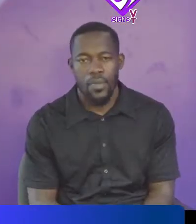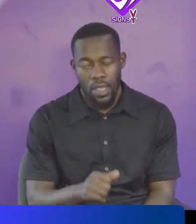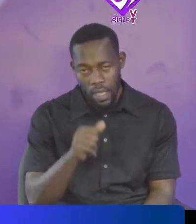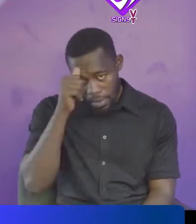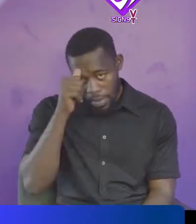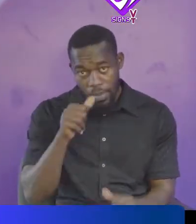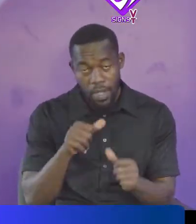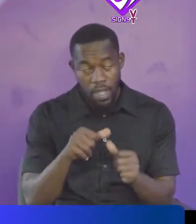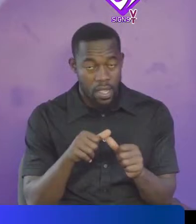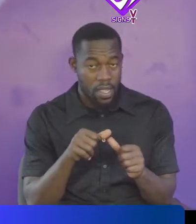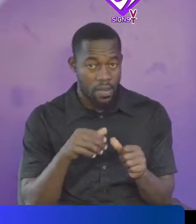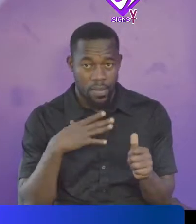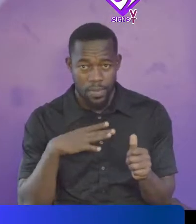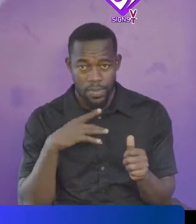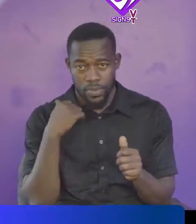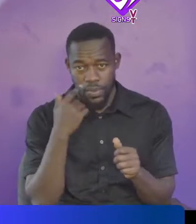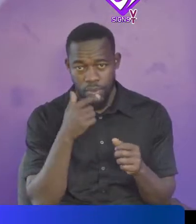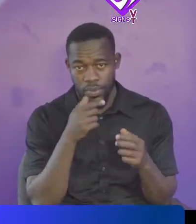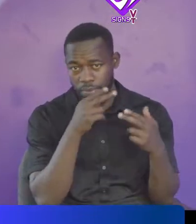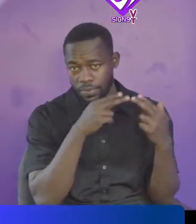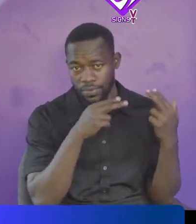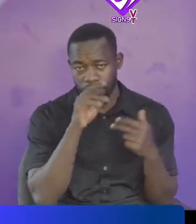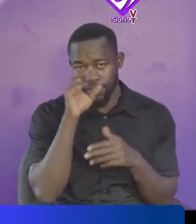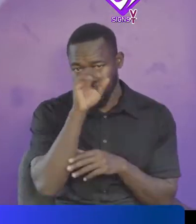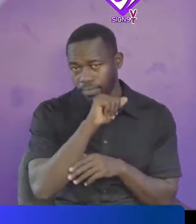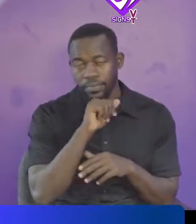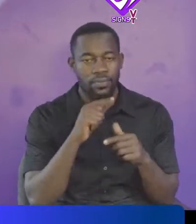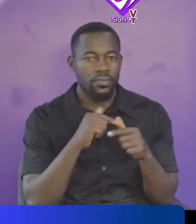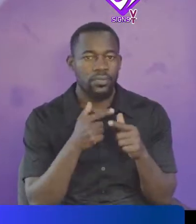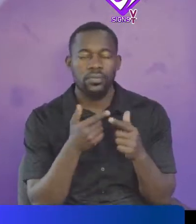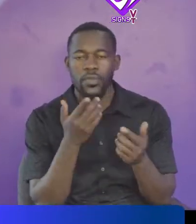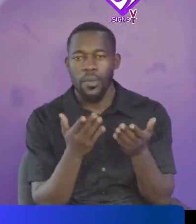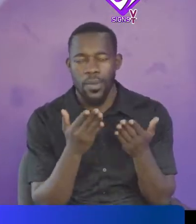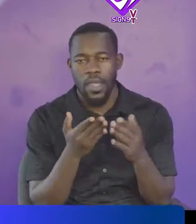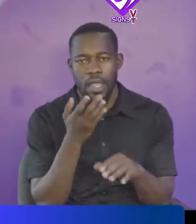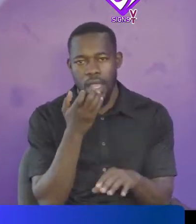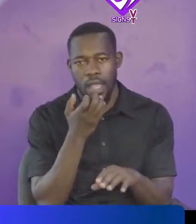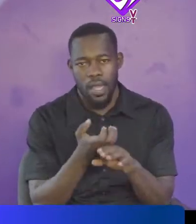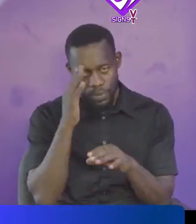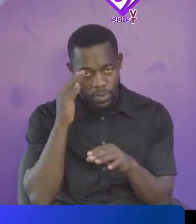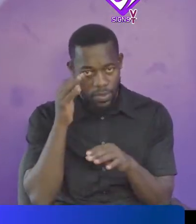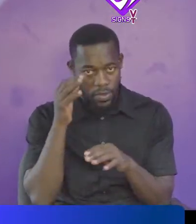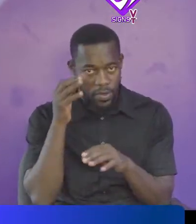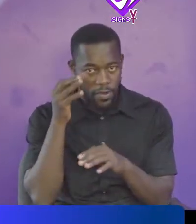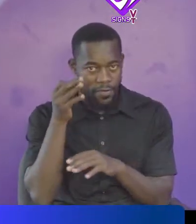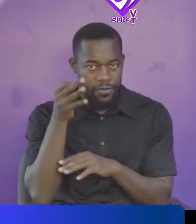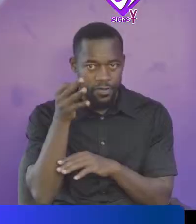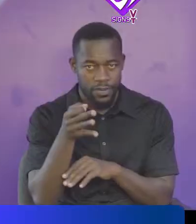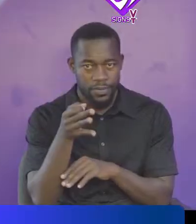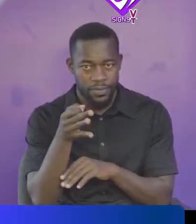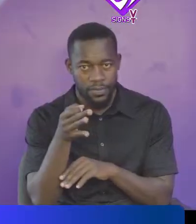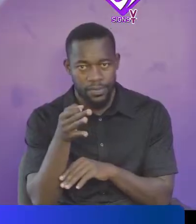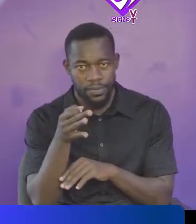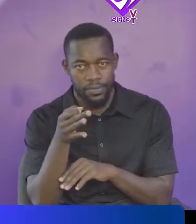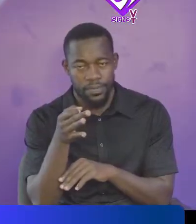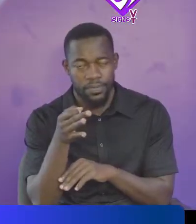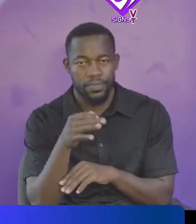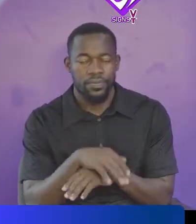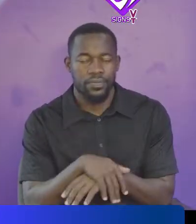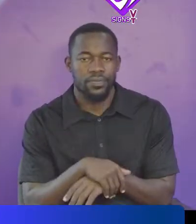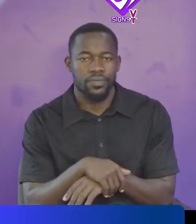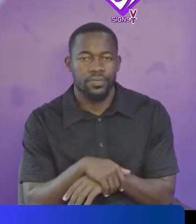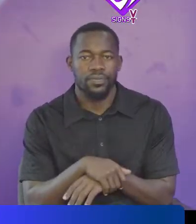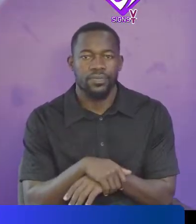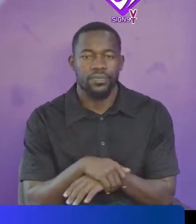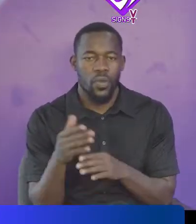not have history, then probably they might not be able to craft a future perfect for themselves. Madam Mariana. Yes. Karibu